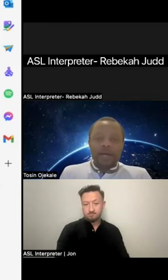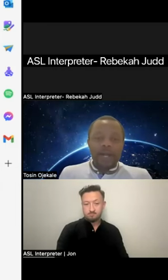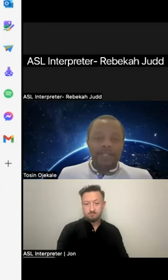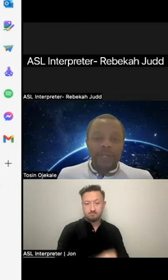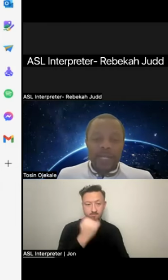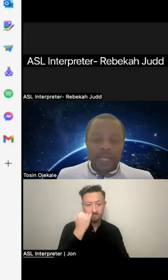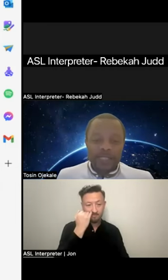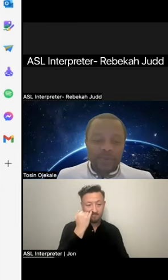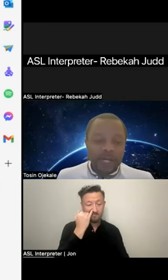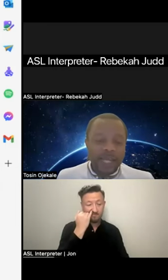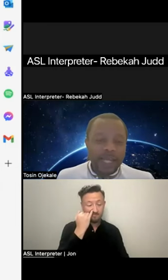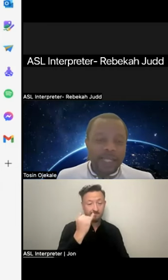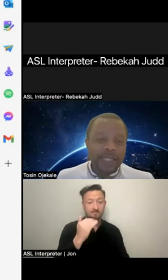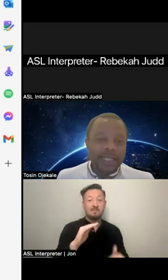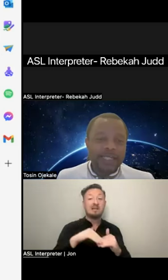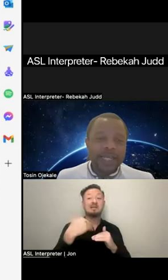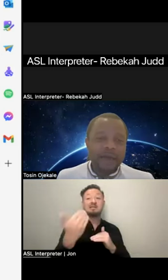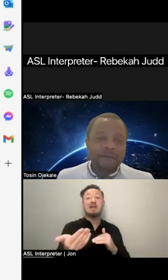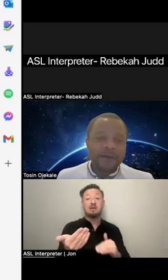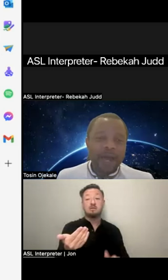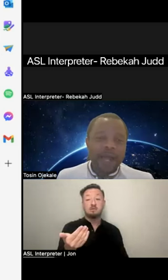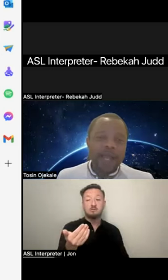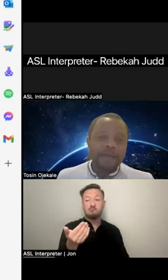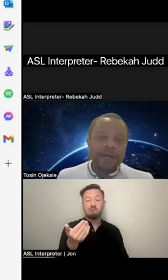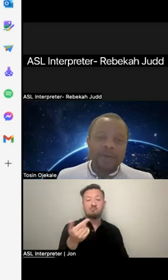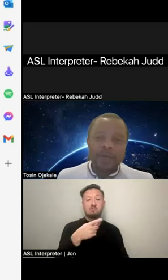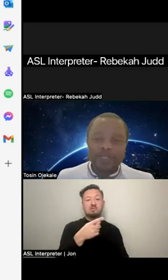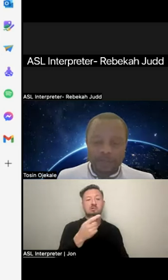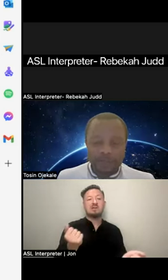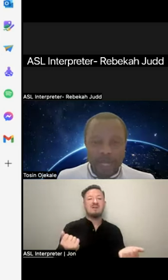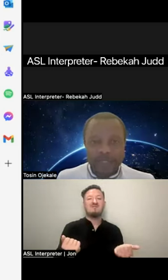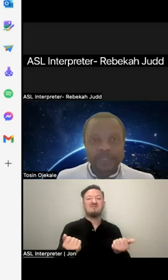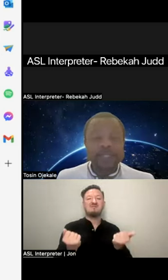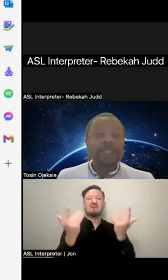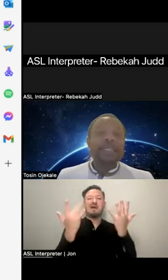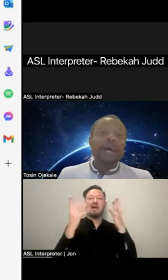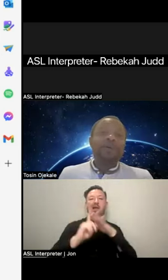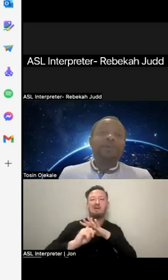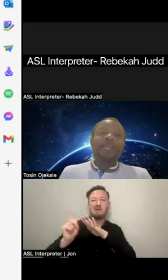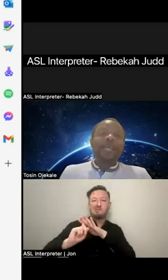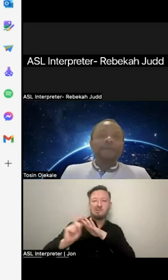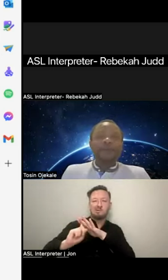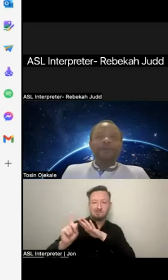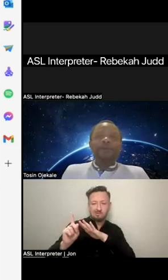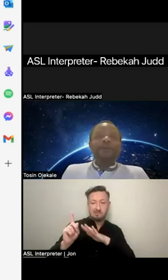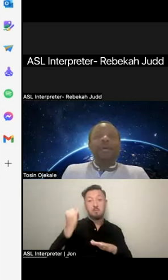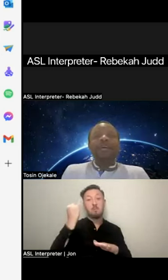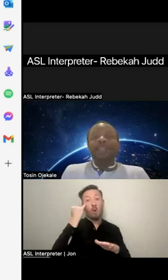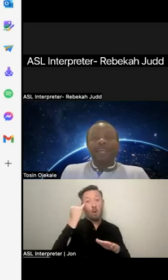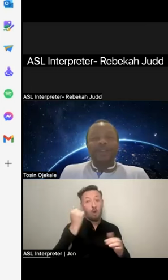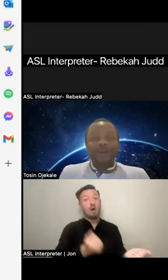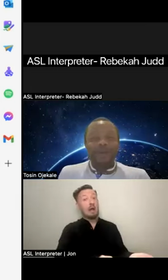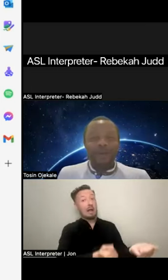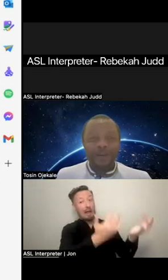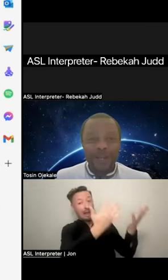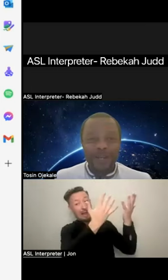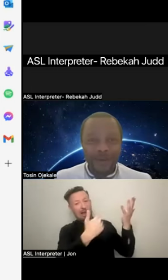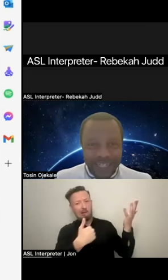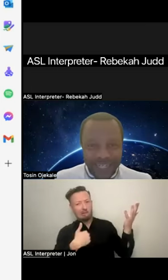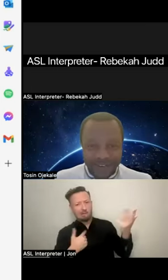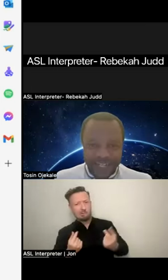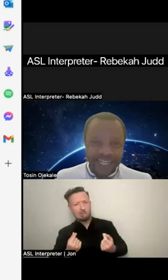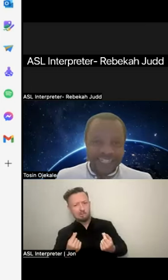All right, so the next one here is fire evacuation plan. Now, if you don't know anything at all, when